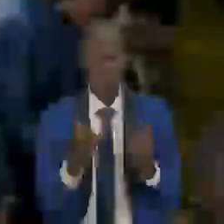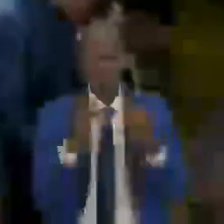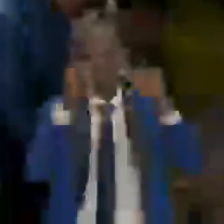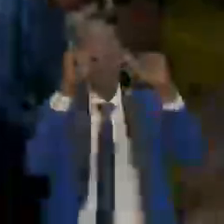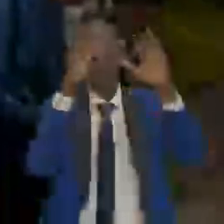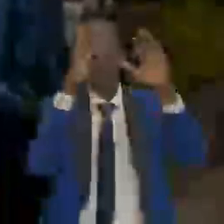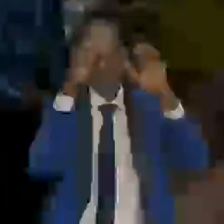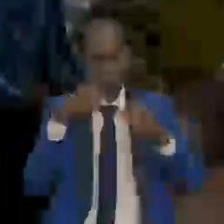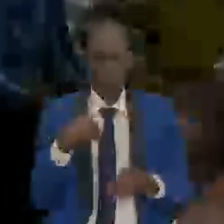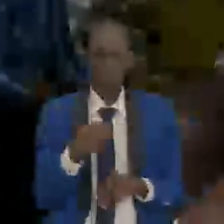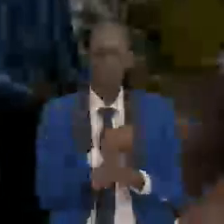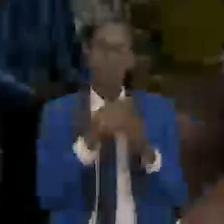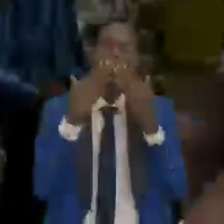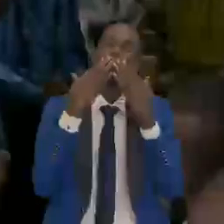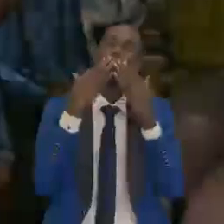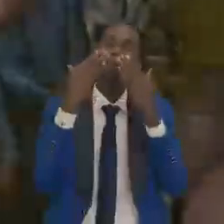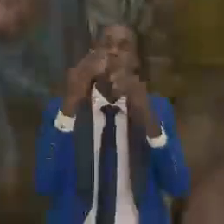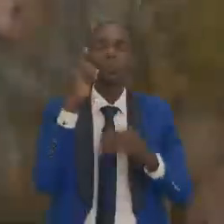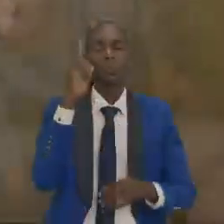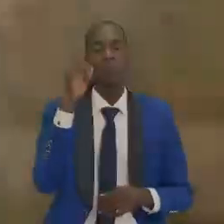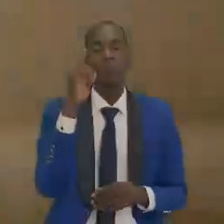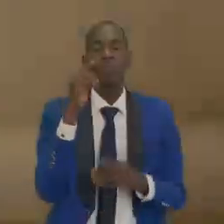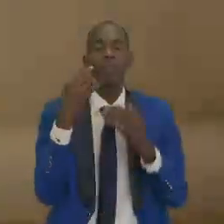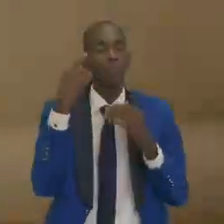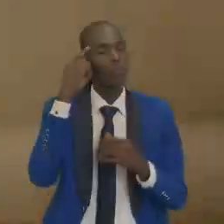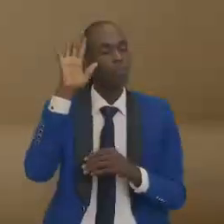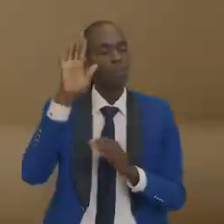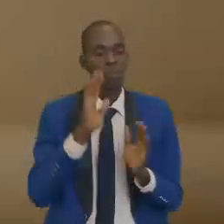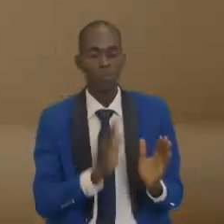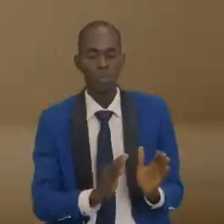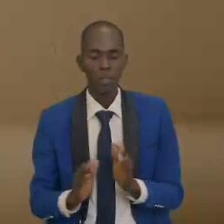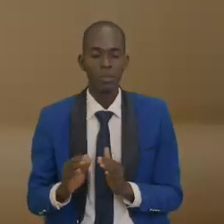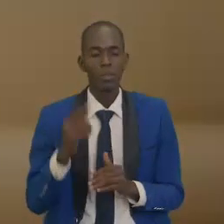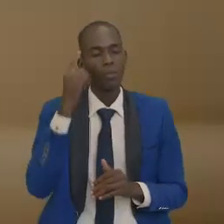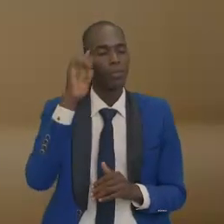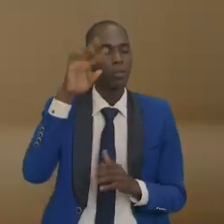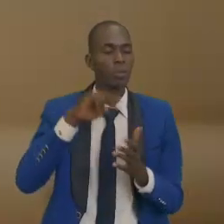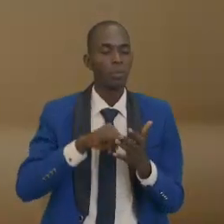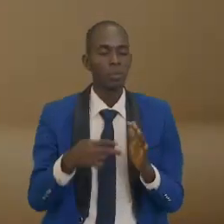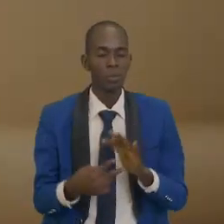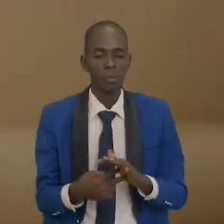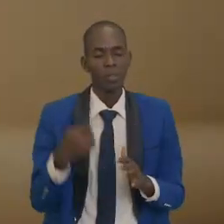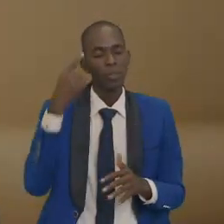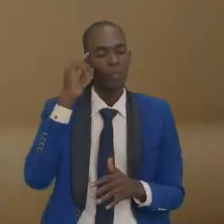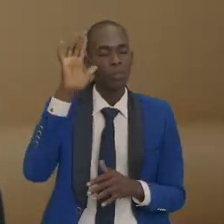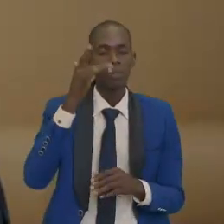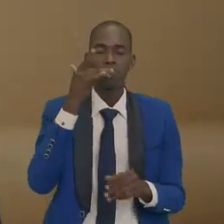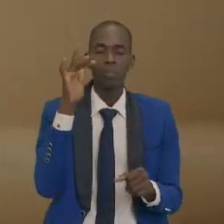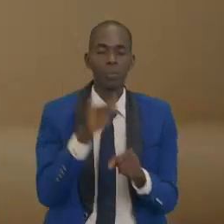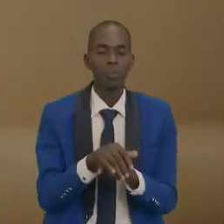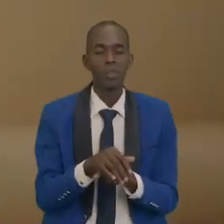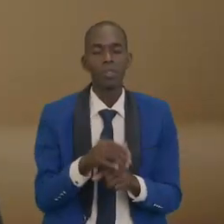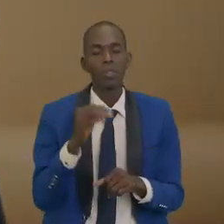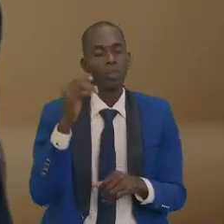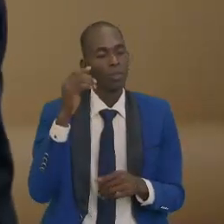we thank you for your plan for your purpose for your promise for the